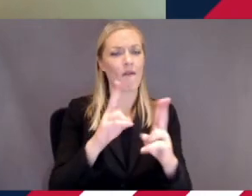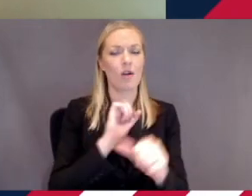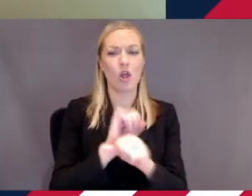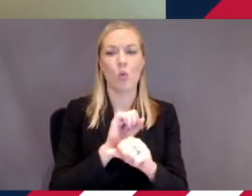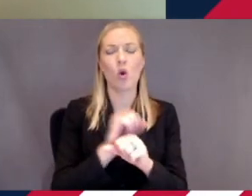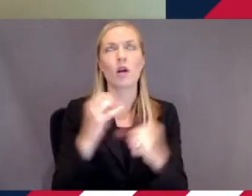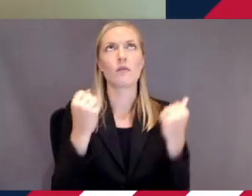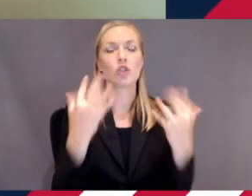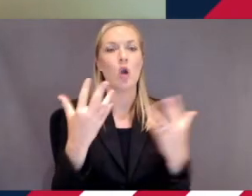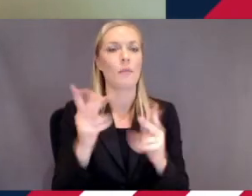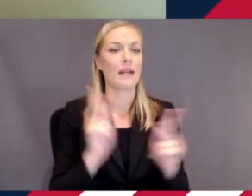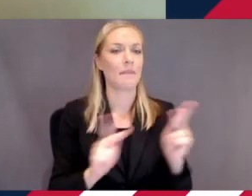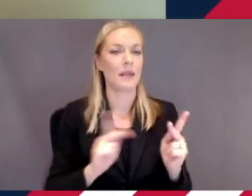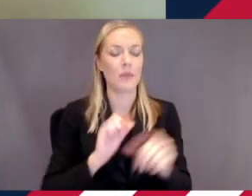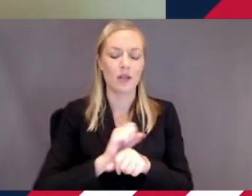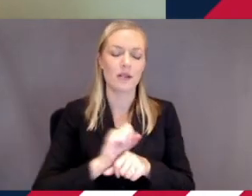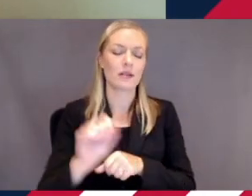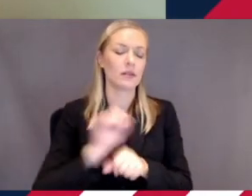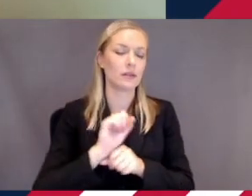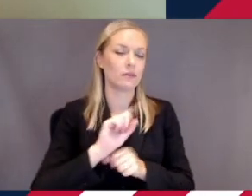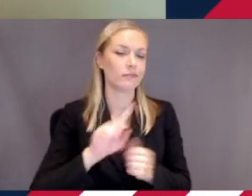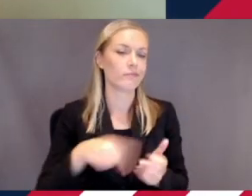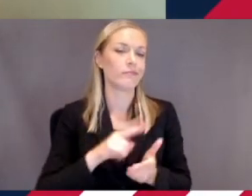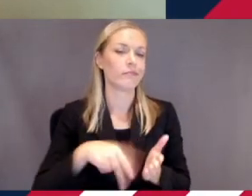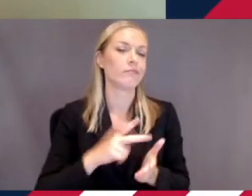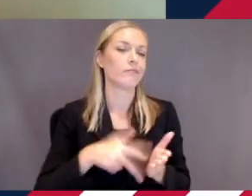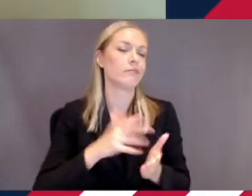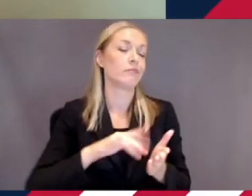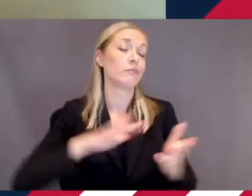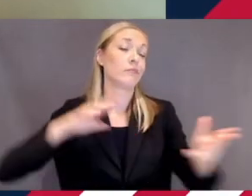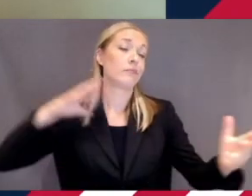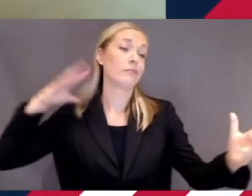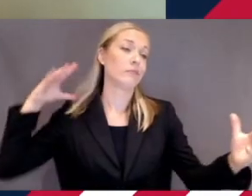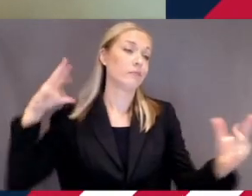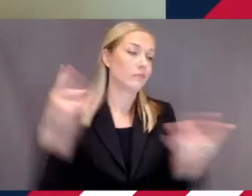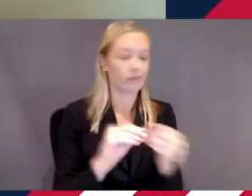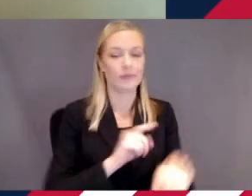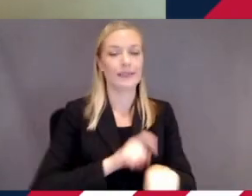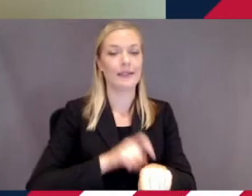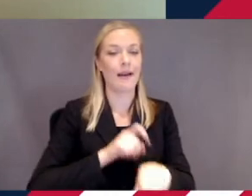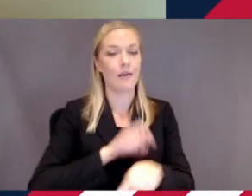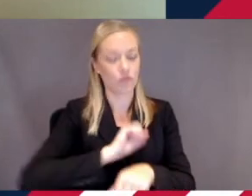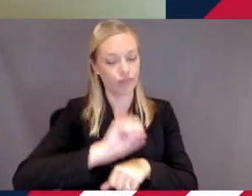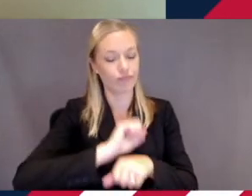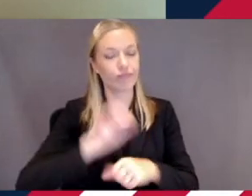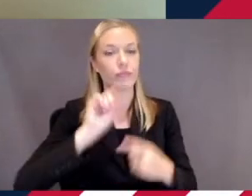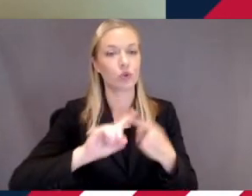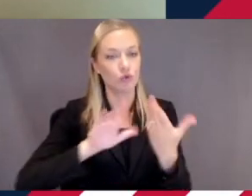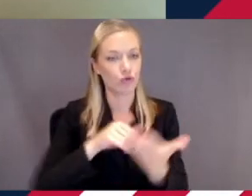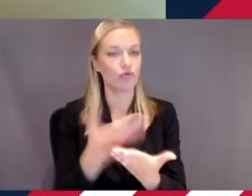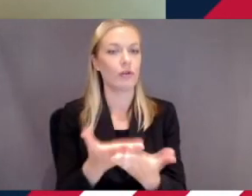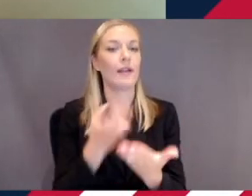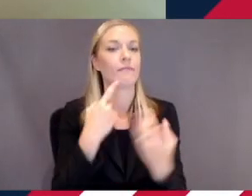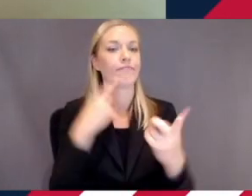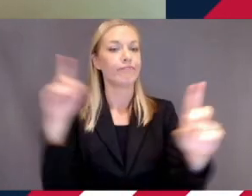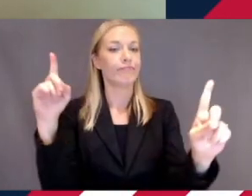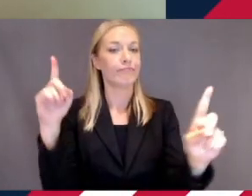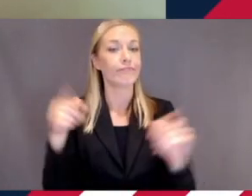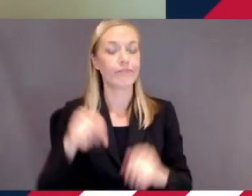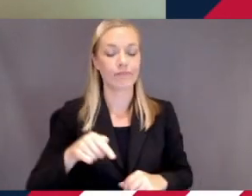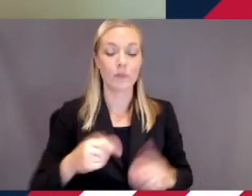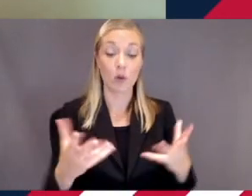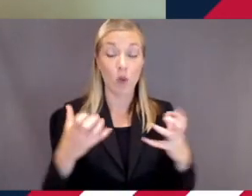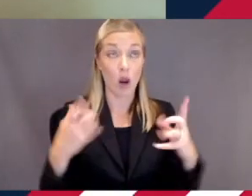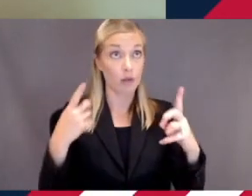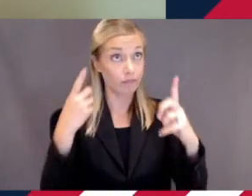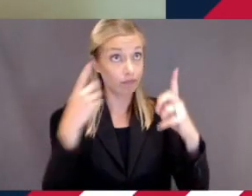to hours working to get us to this place with one common goal of making our party better. And I